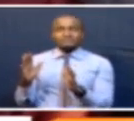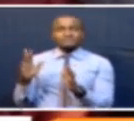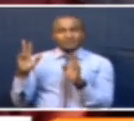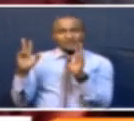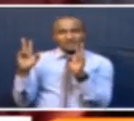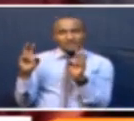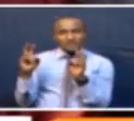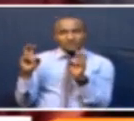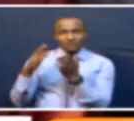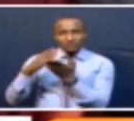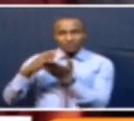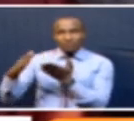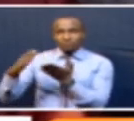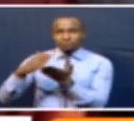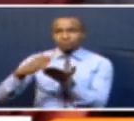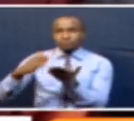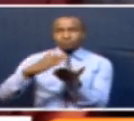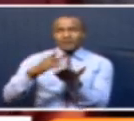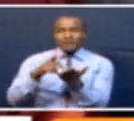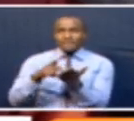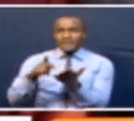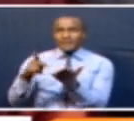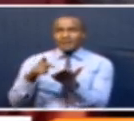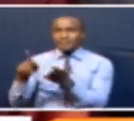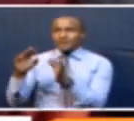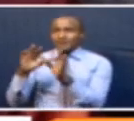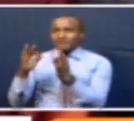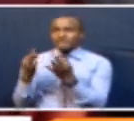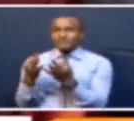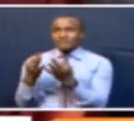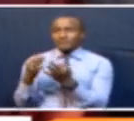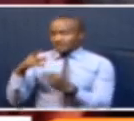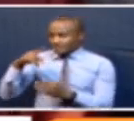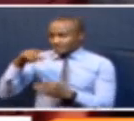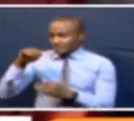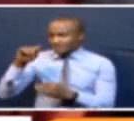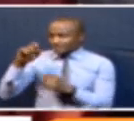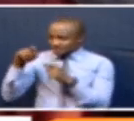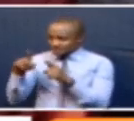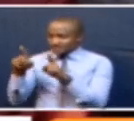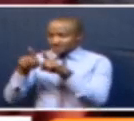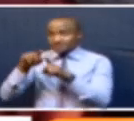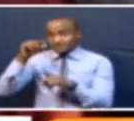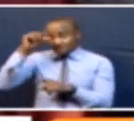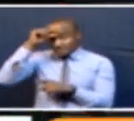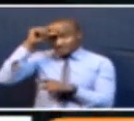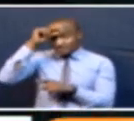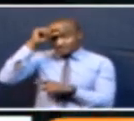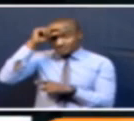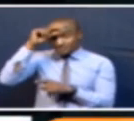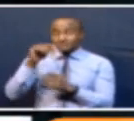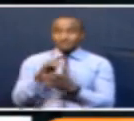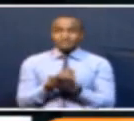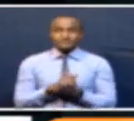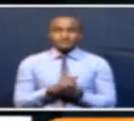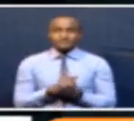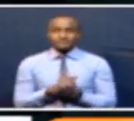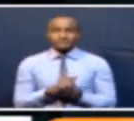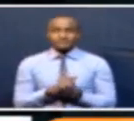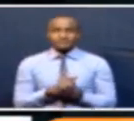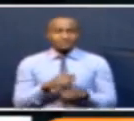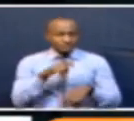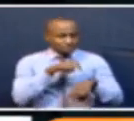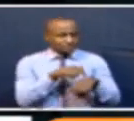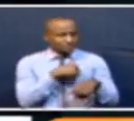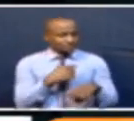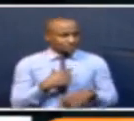of compensation for these victims from Mr. Patel himself, as well as the government. When I visited